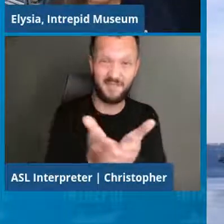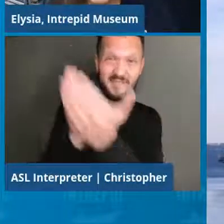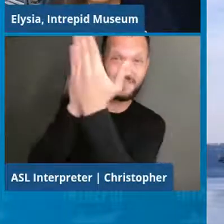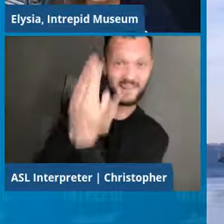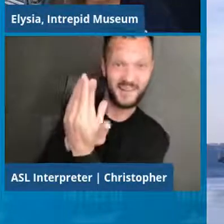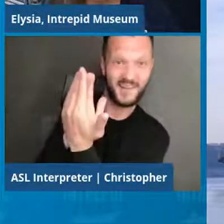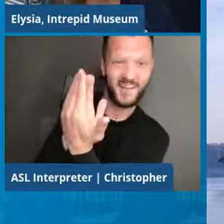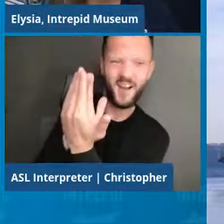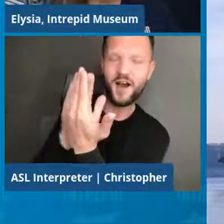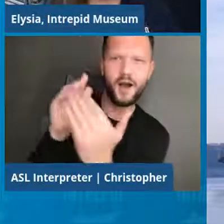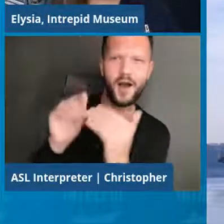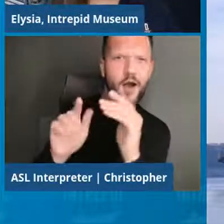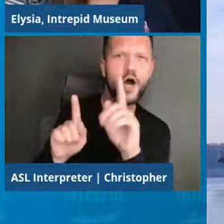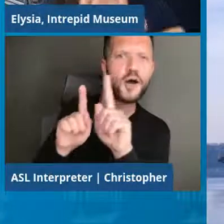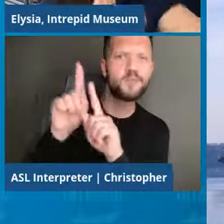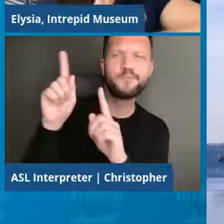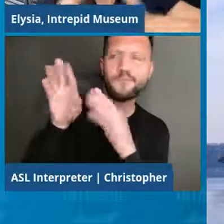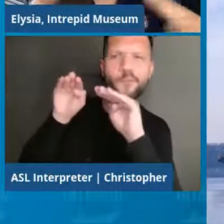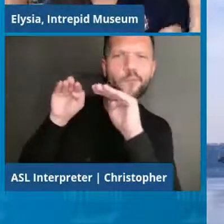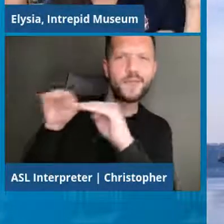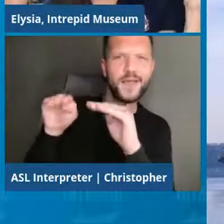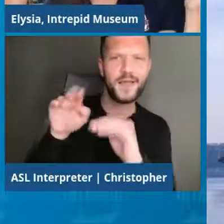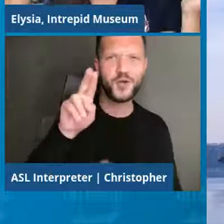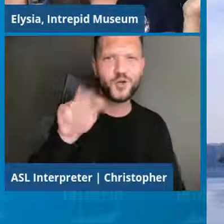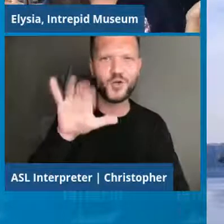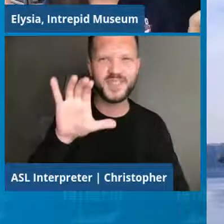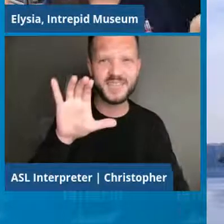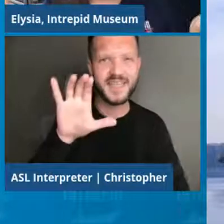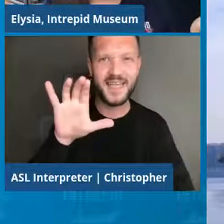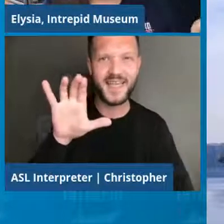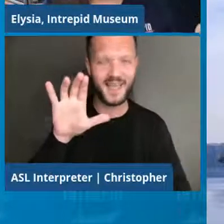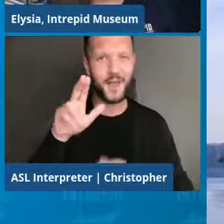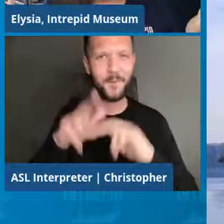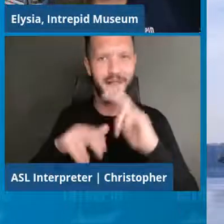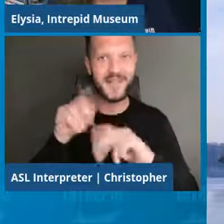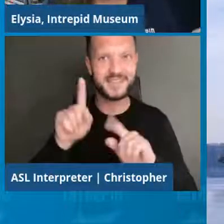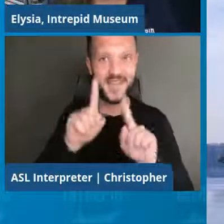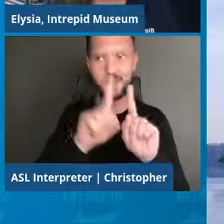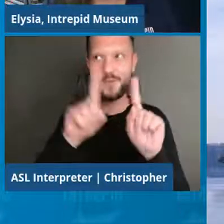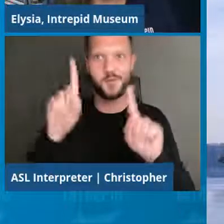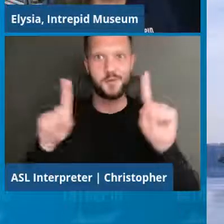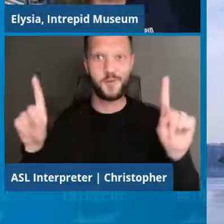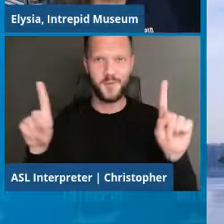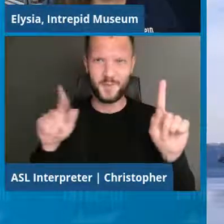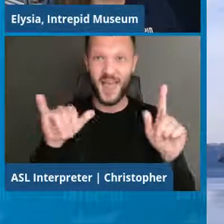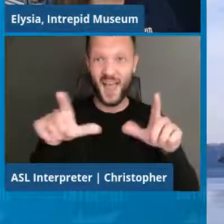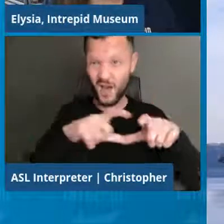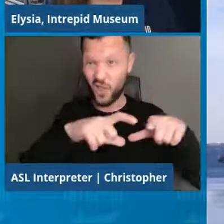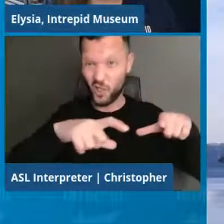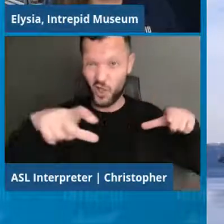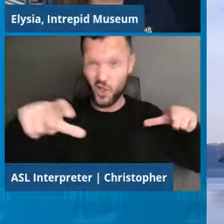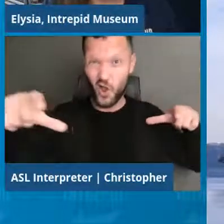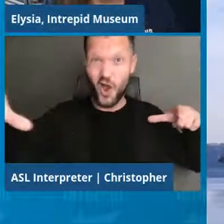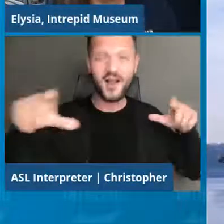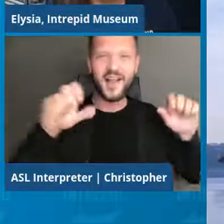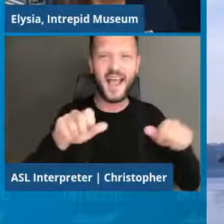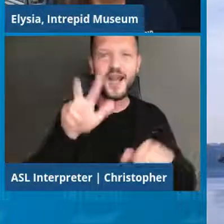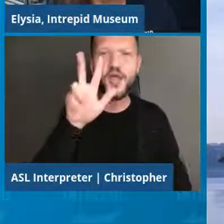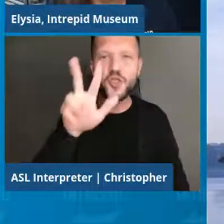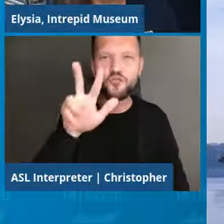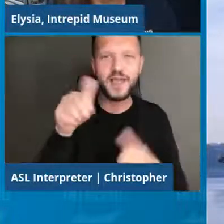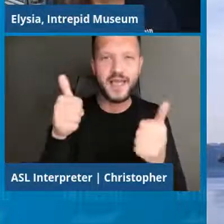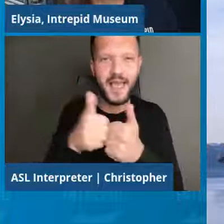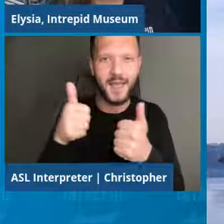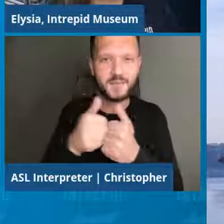City skyscraper. And it's also so long that you could just about play 3 games of football on it at the exact same